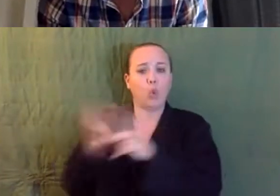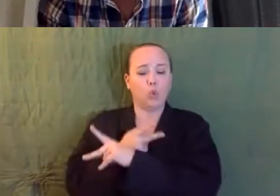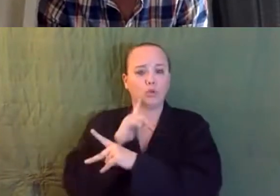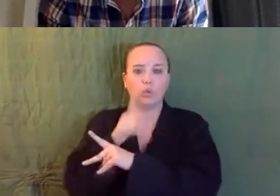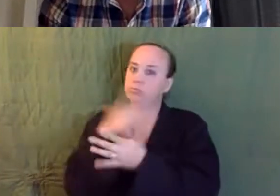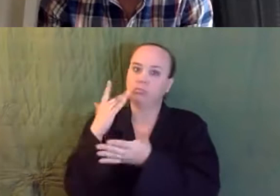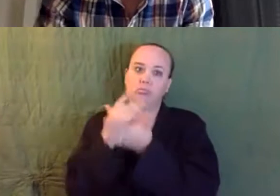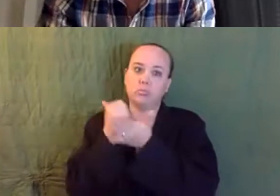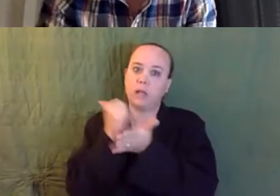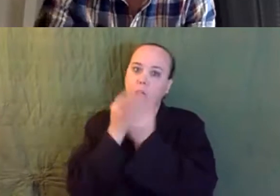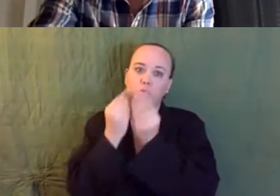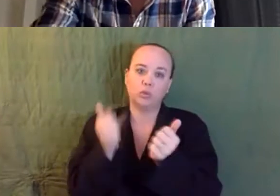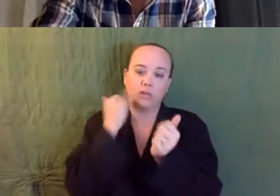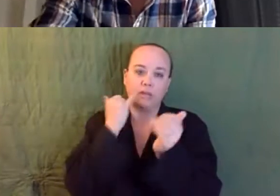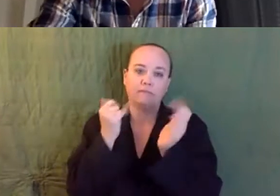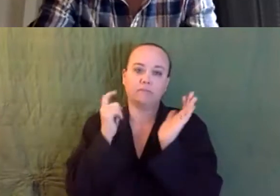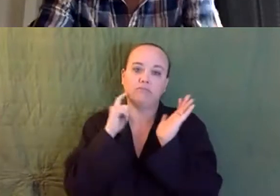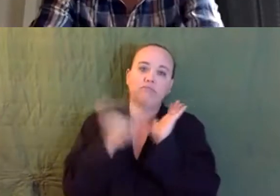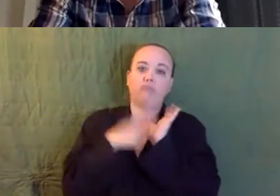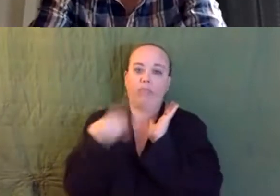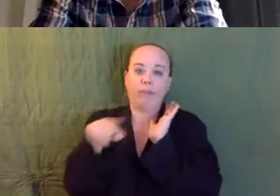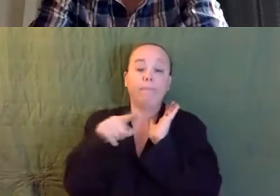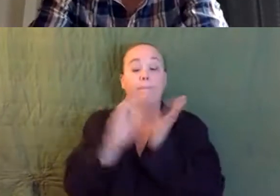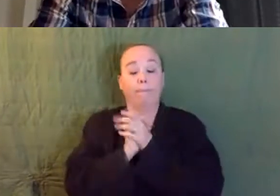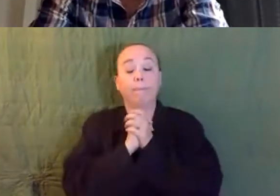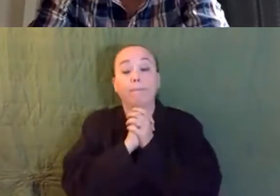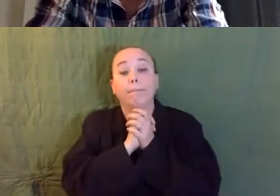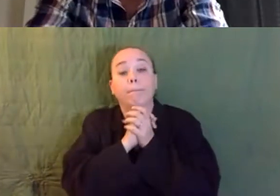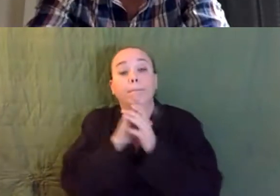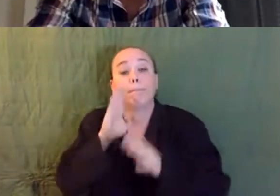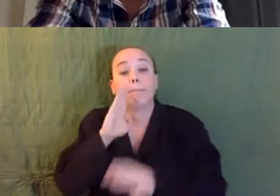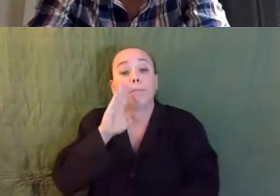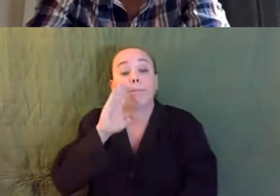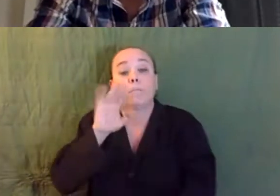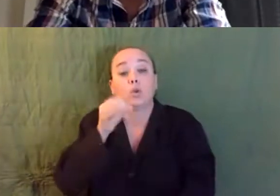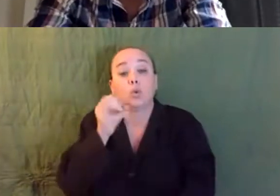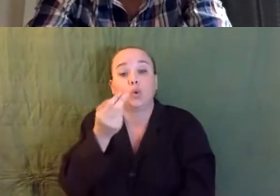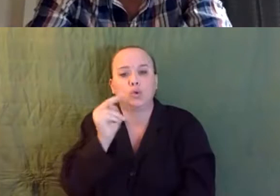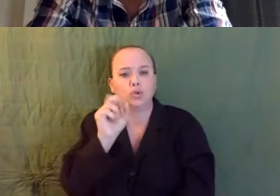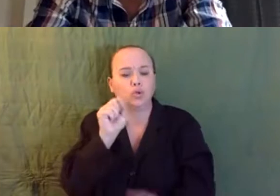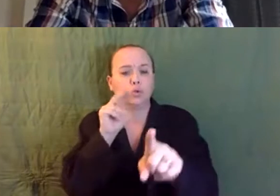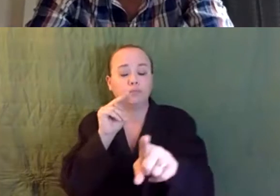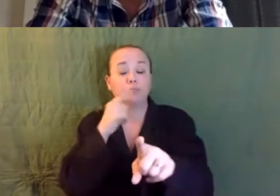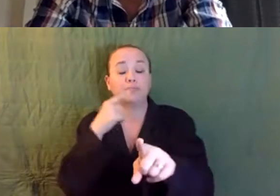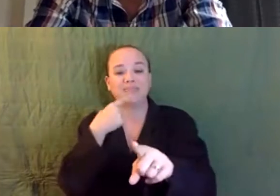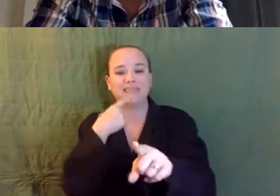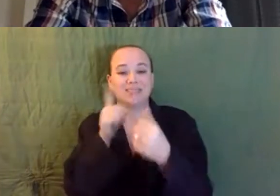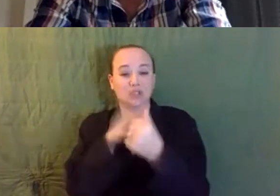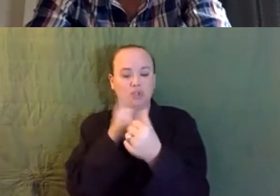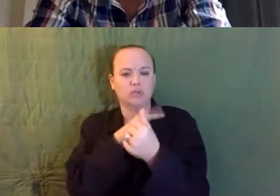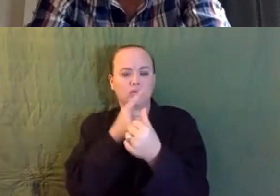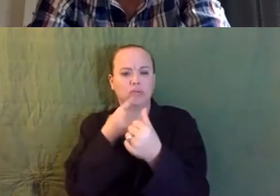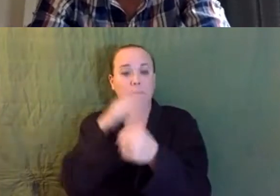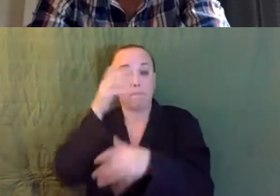helpful. Thank you. And Mr. Johnson? Well, I would start out by saying that, my